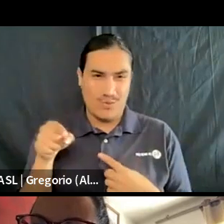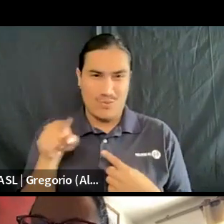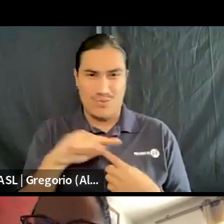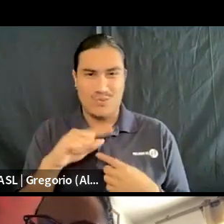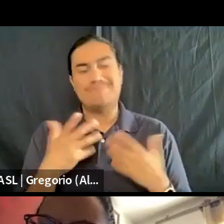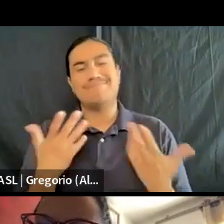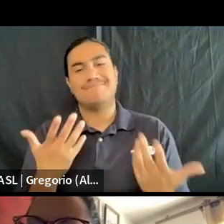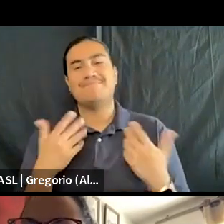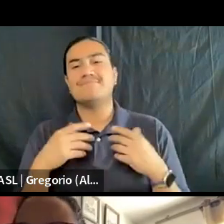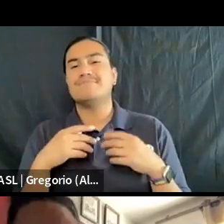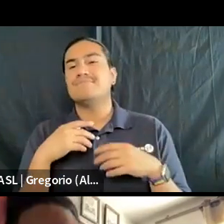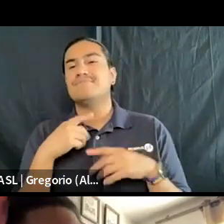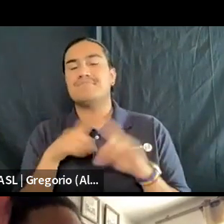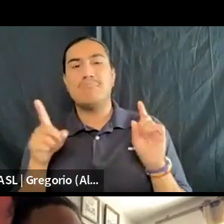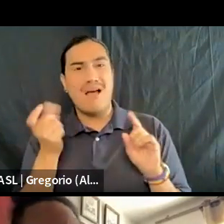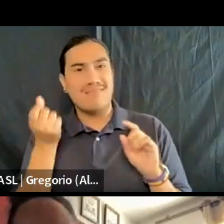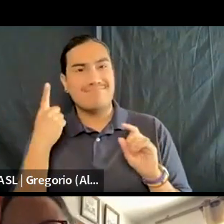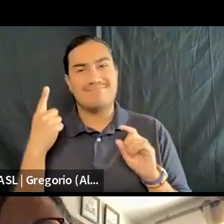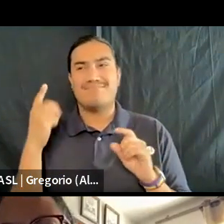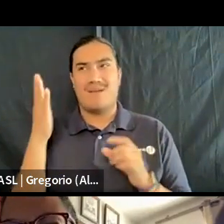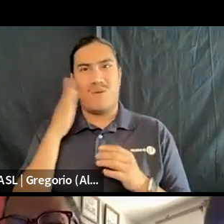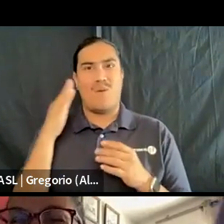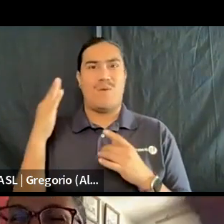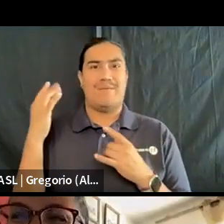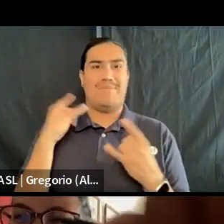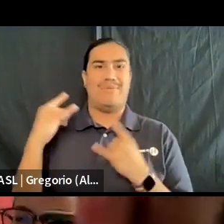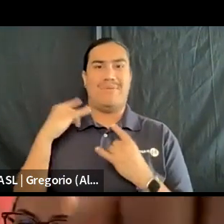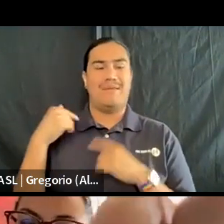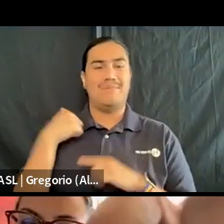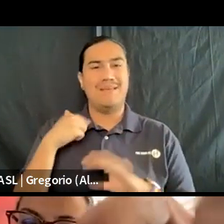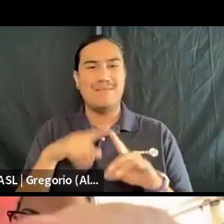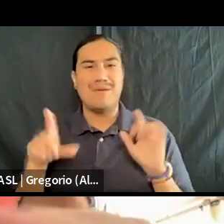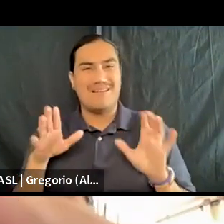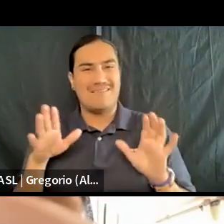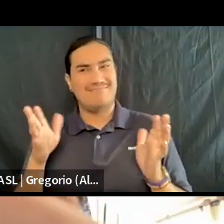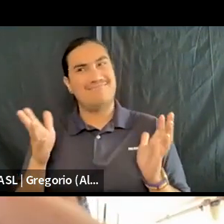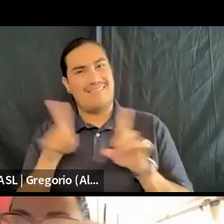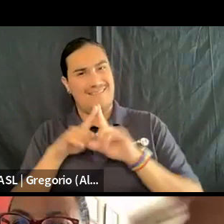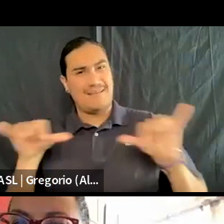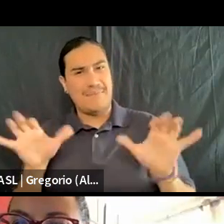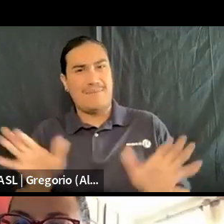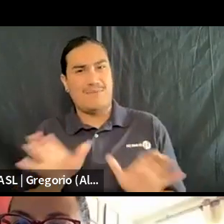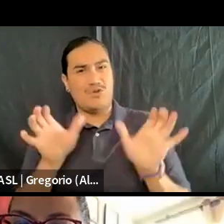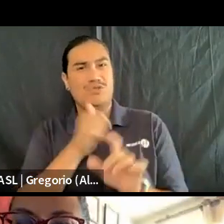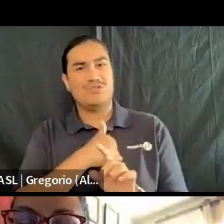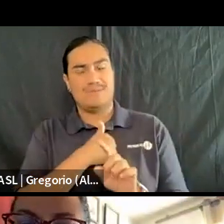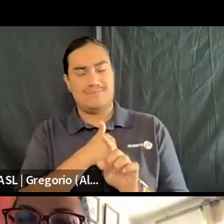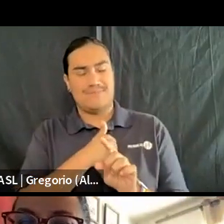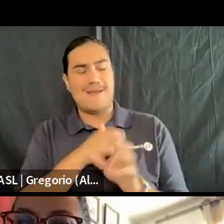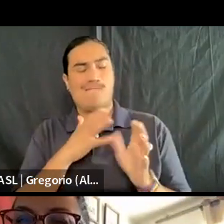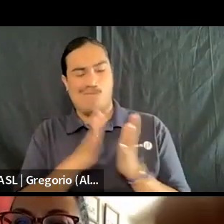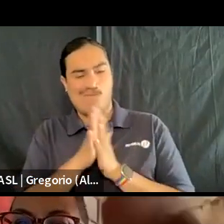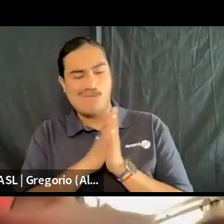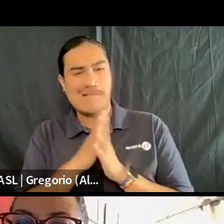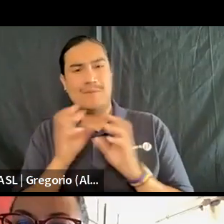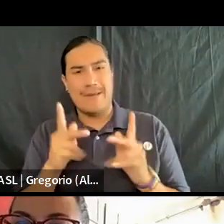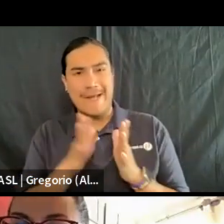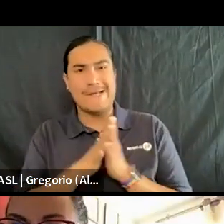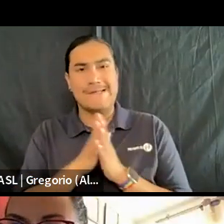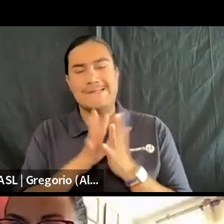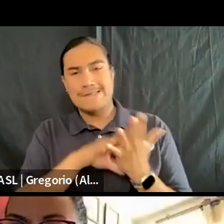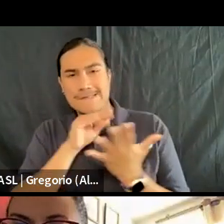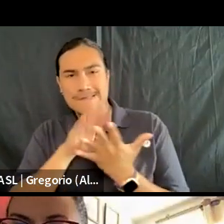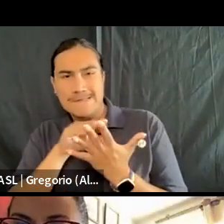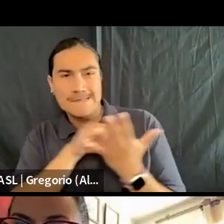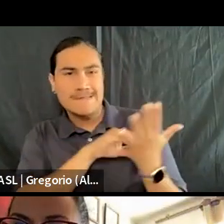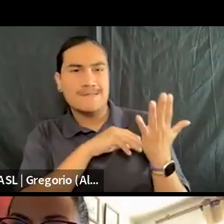But him laughing at me, I know, encouraged me to keep pushing, to learn structure, to learn